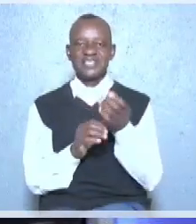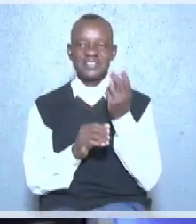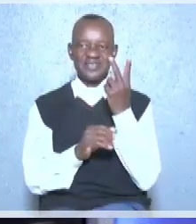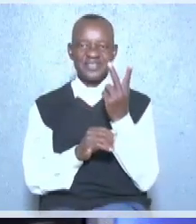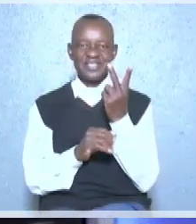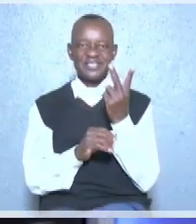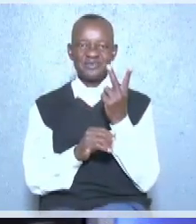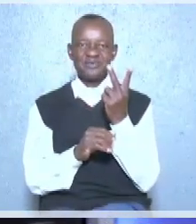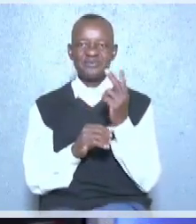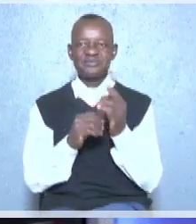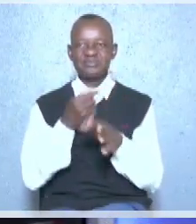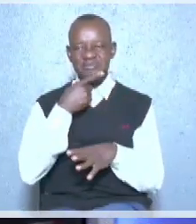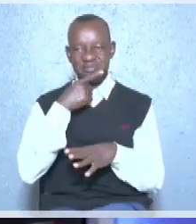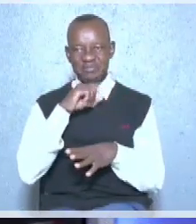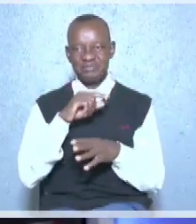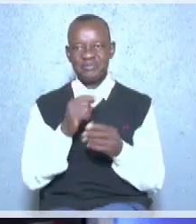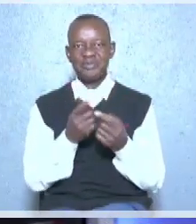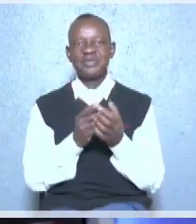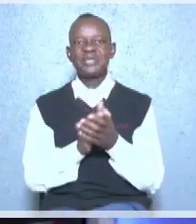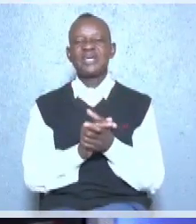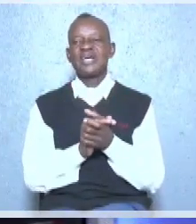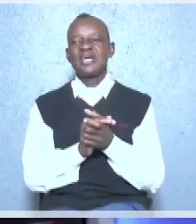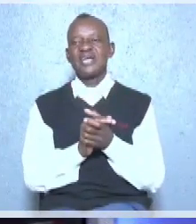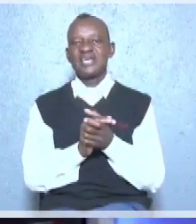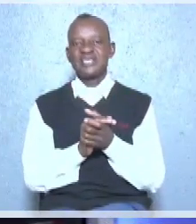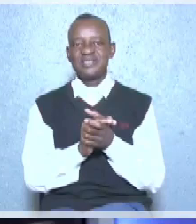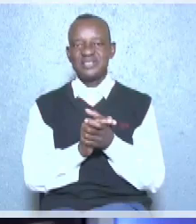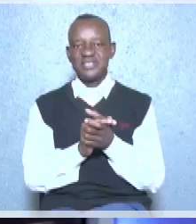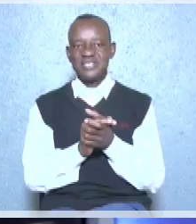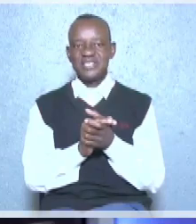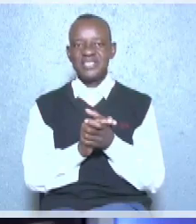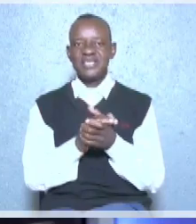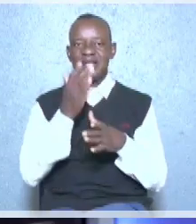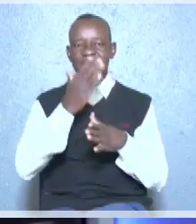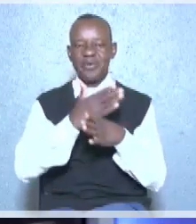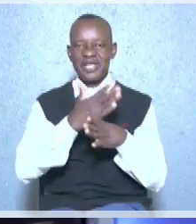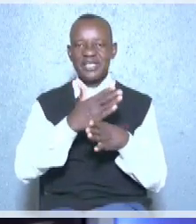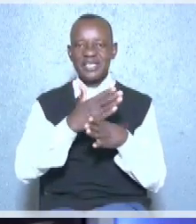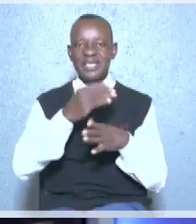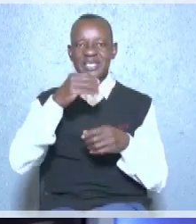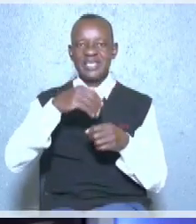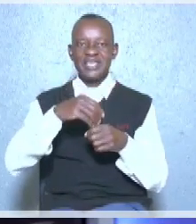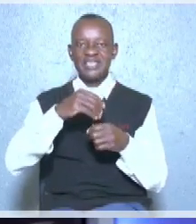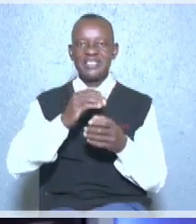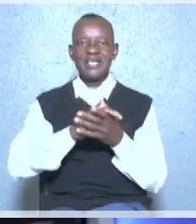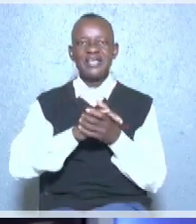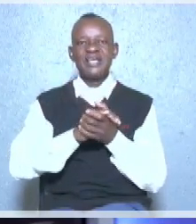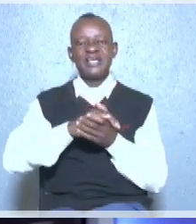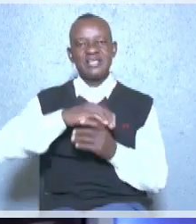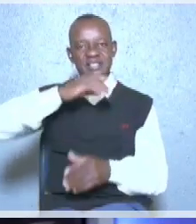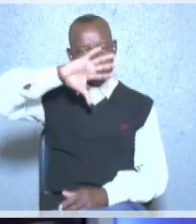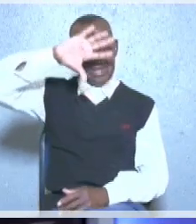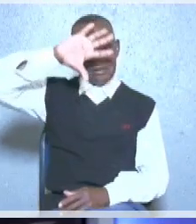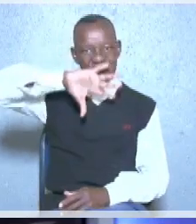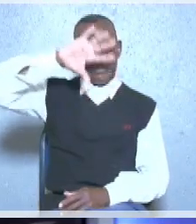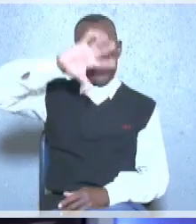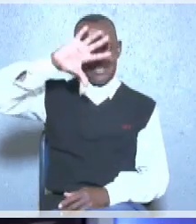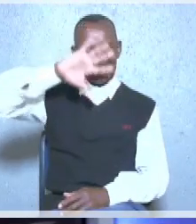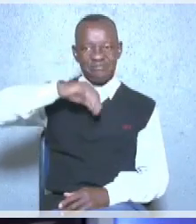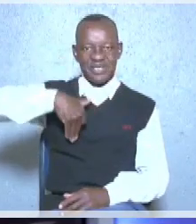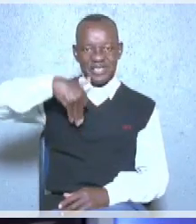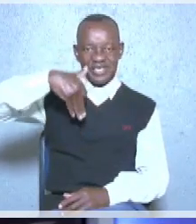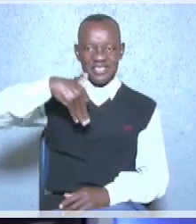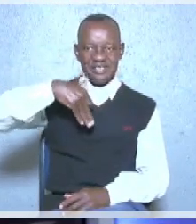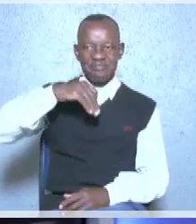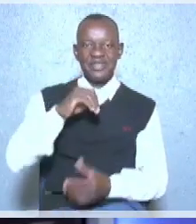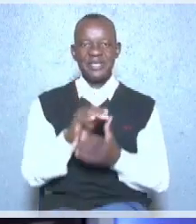prominent figures in the local film industry, sharing their thoughts and their experiences with the late Dr. Sam Shafishuna